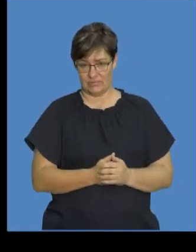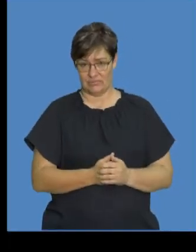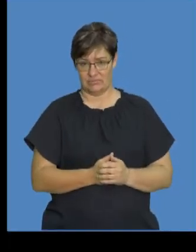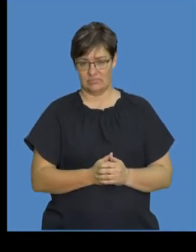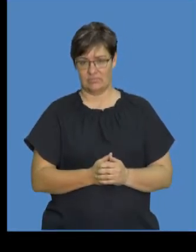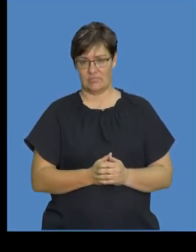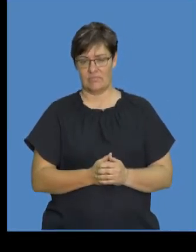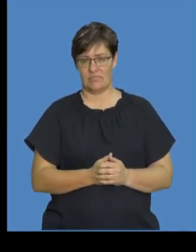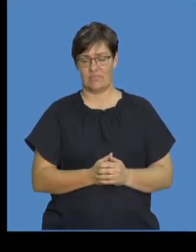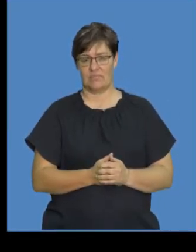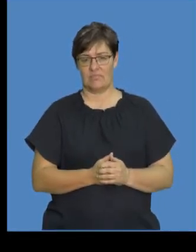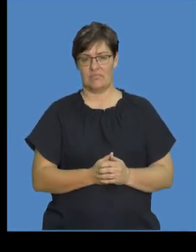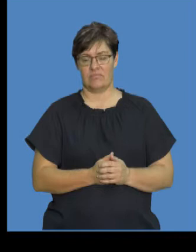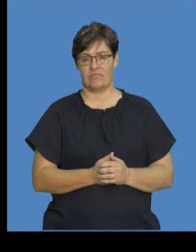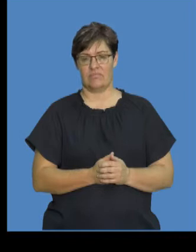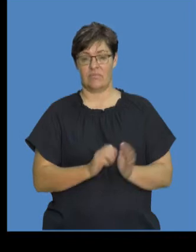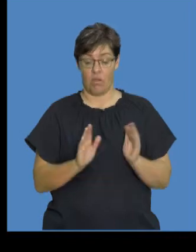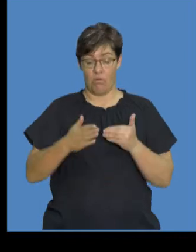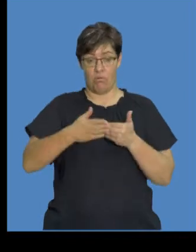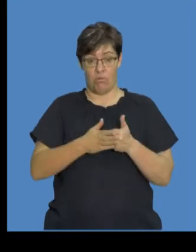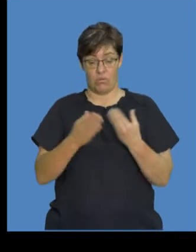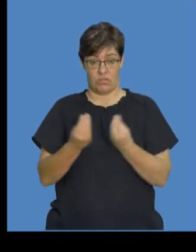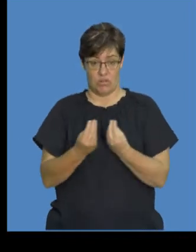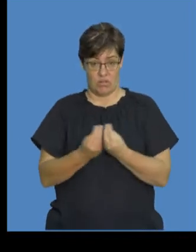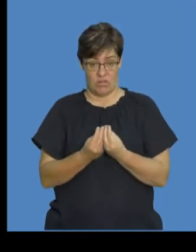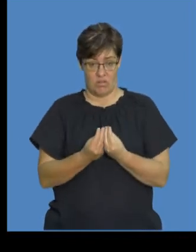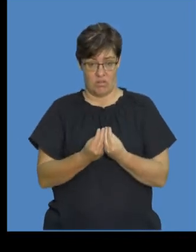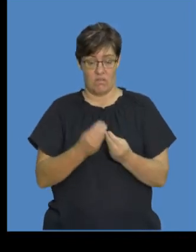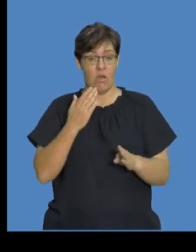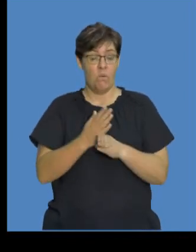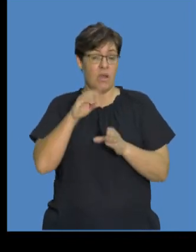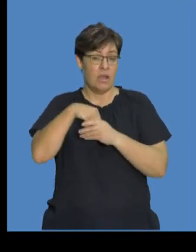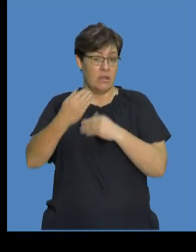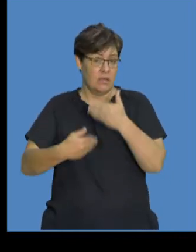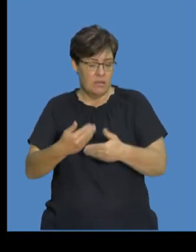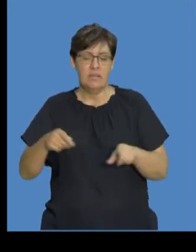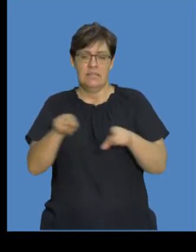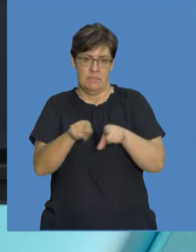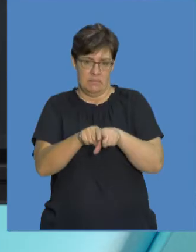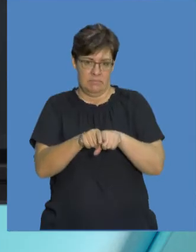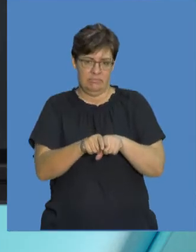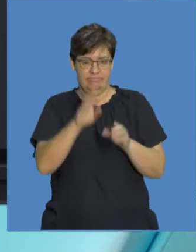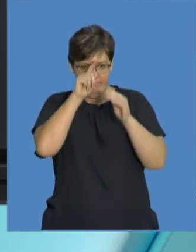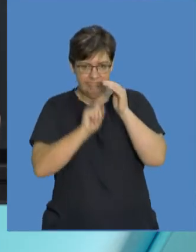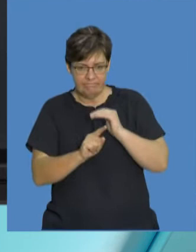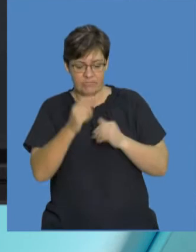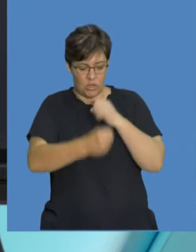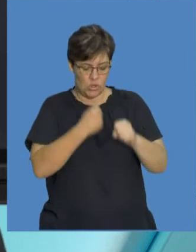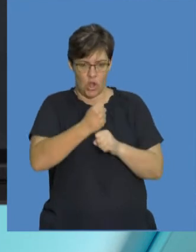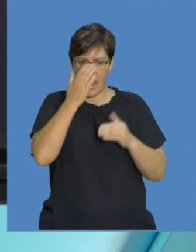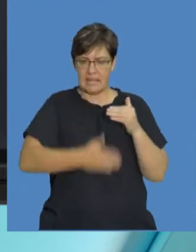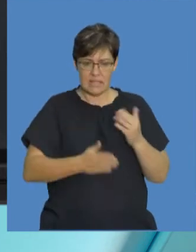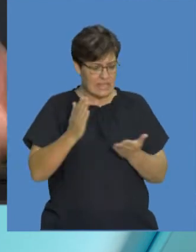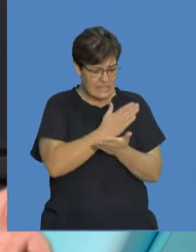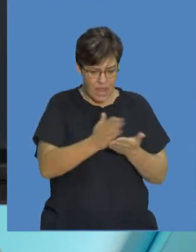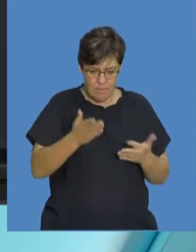Okay, then we go to the closing stock of work in process. By the same token, when you walk in at the end of the year,